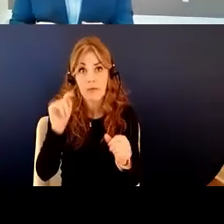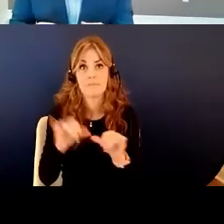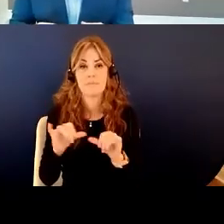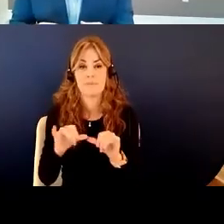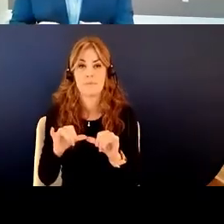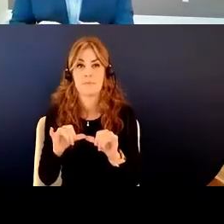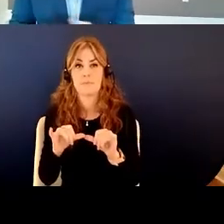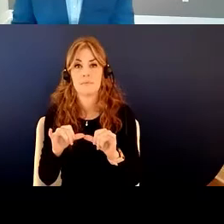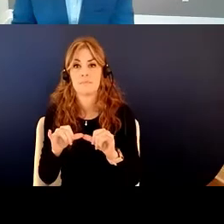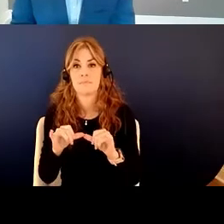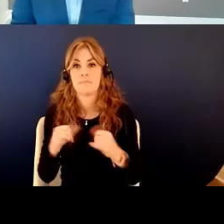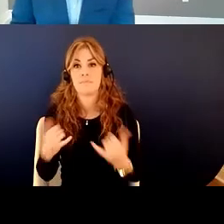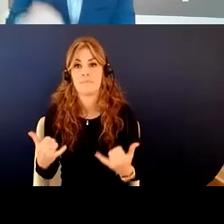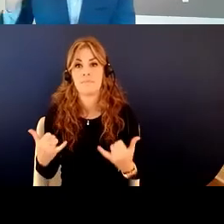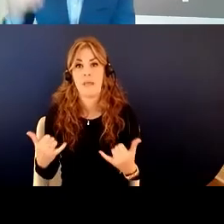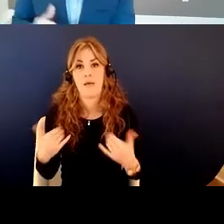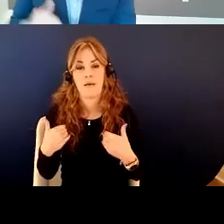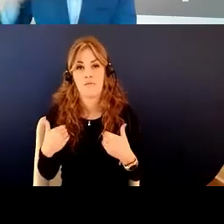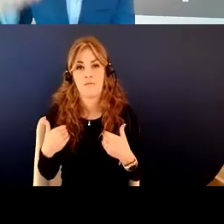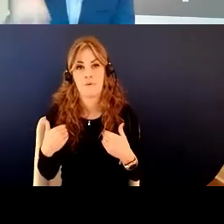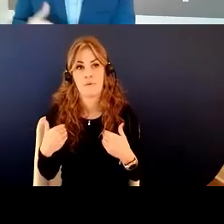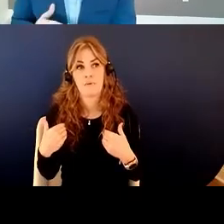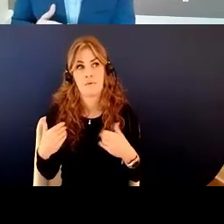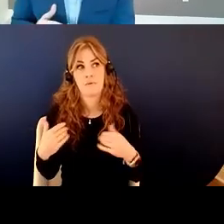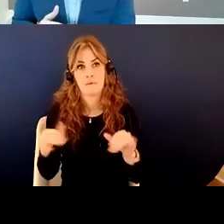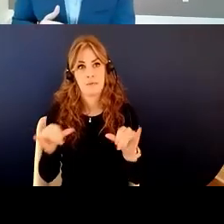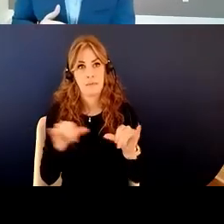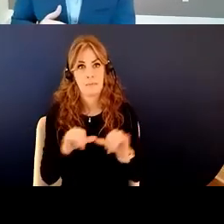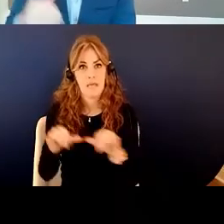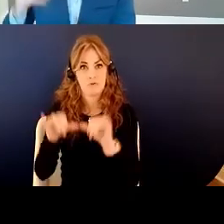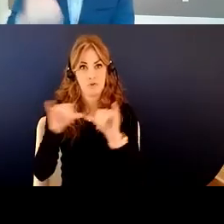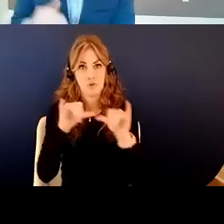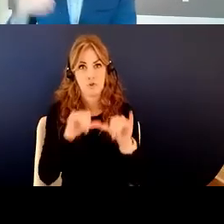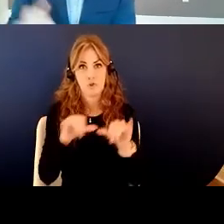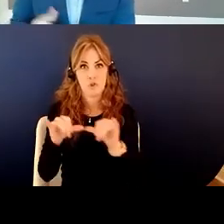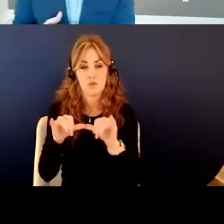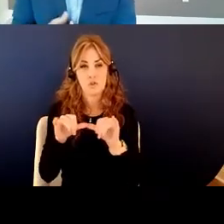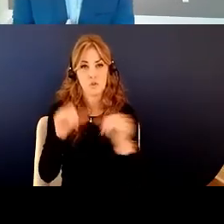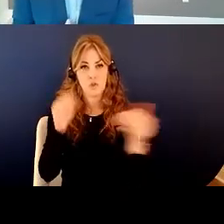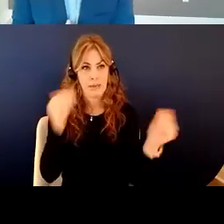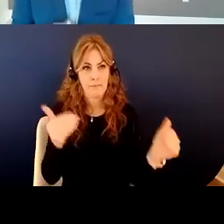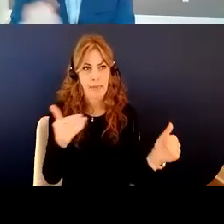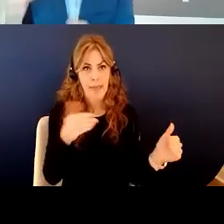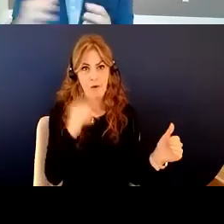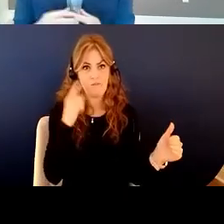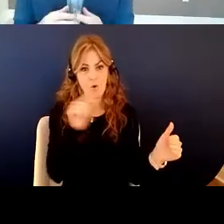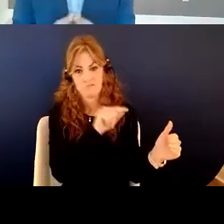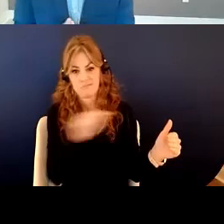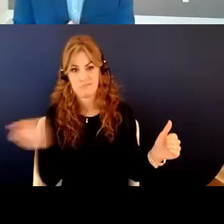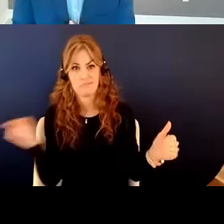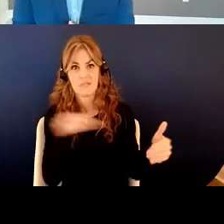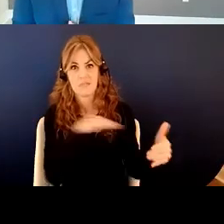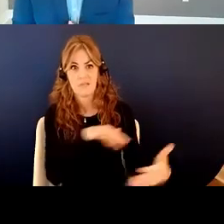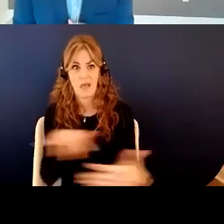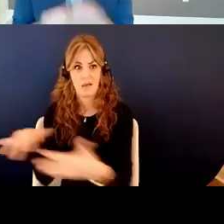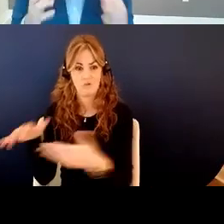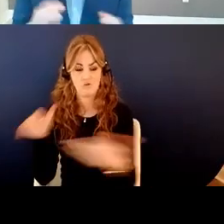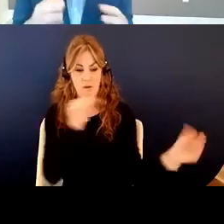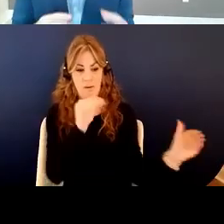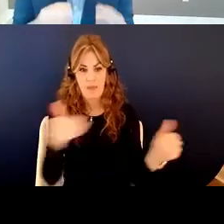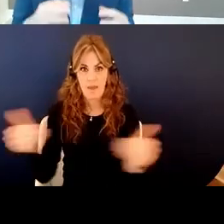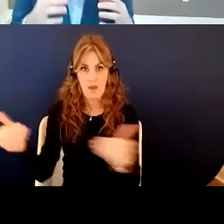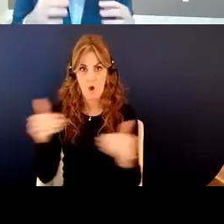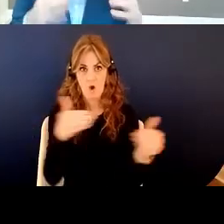have measures that are comparable across studies and measures that are allowed to be combined across studies. So